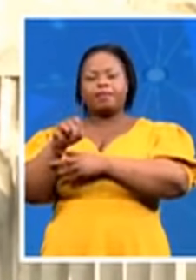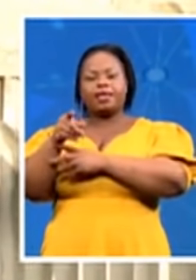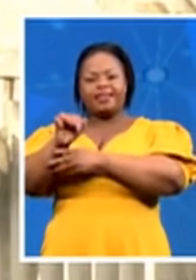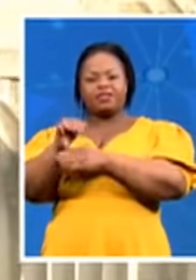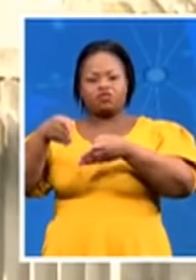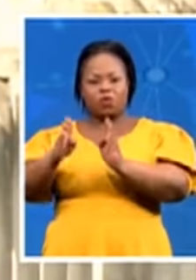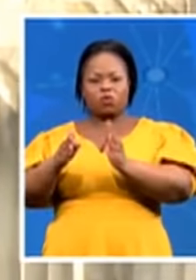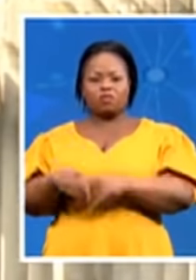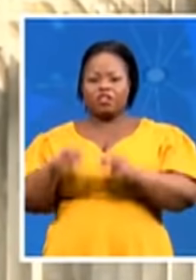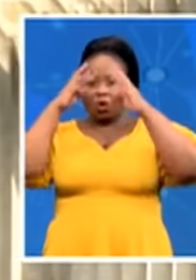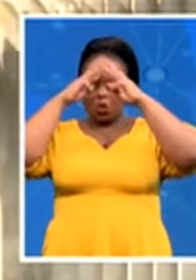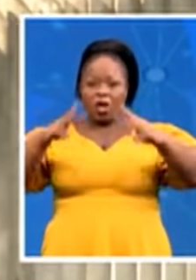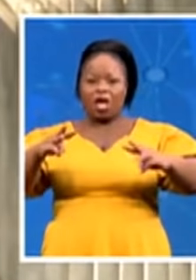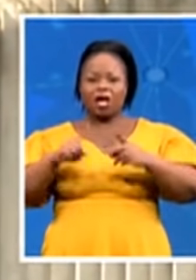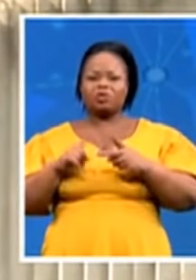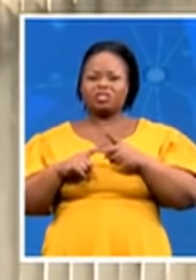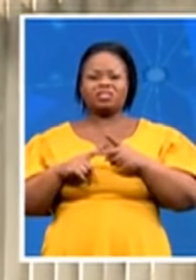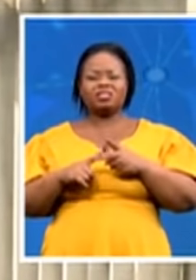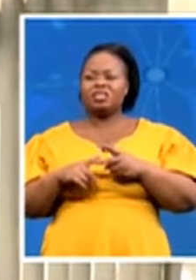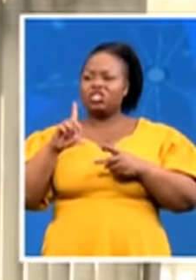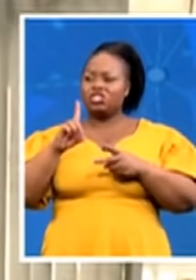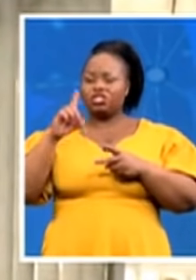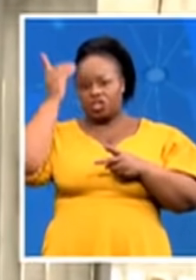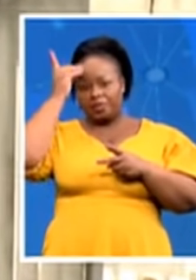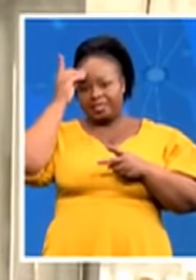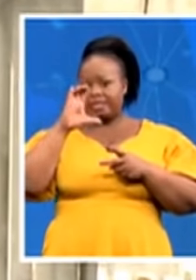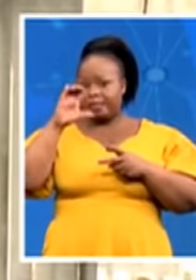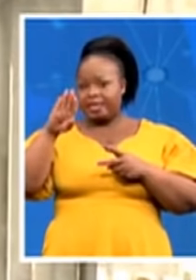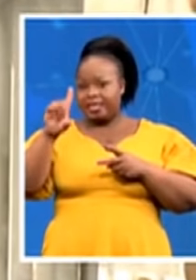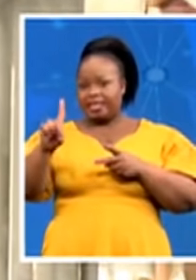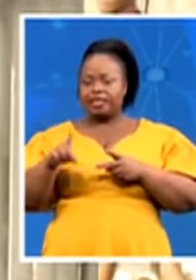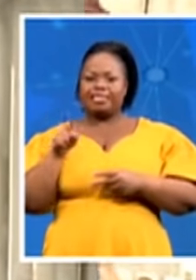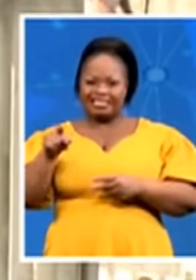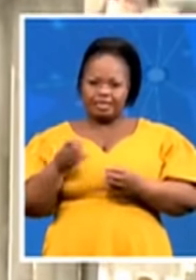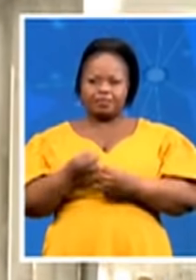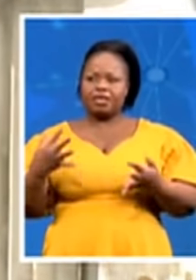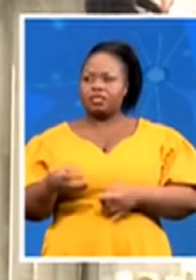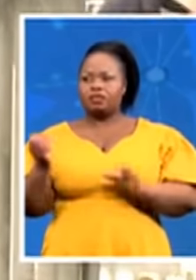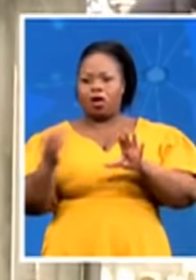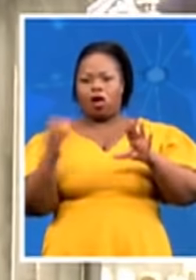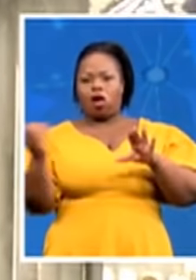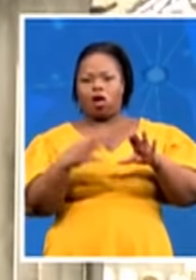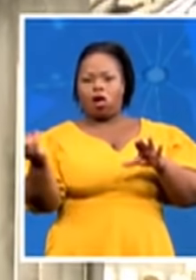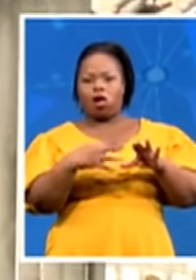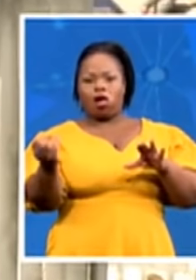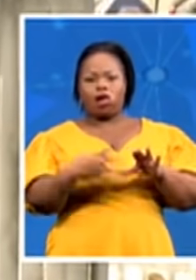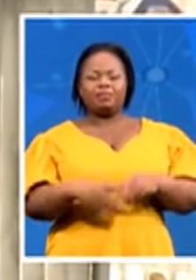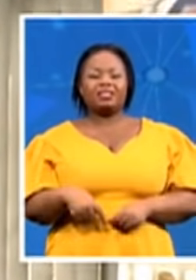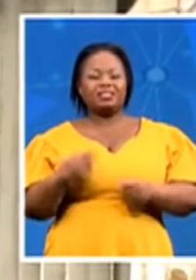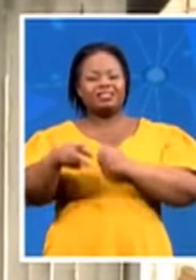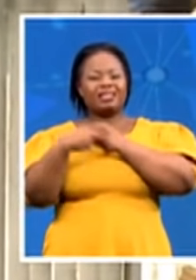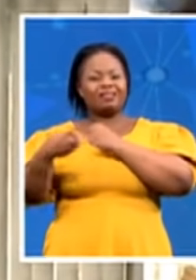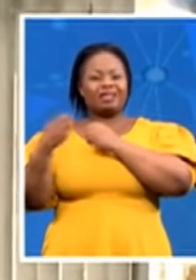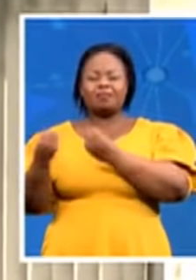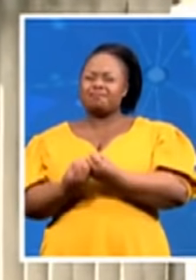Durban CBD are stationed, and they are trying to ransack and take as much as they can.